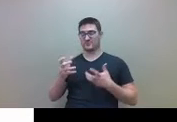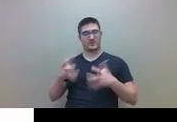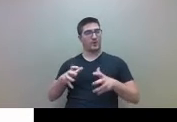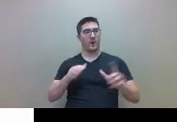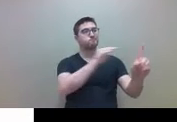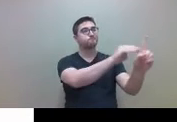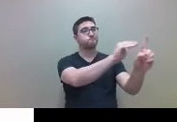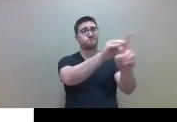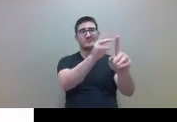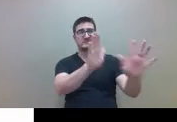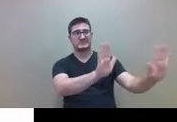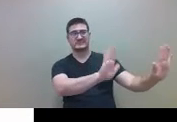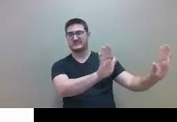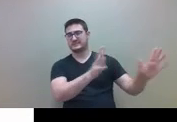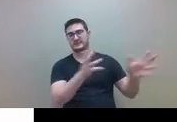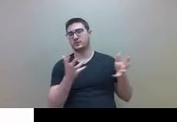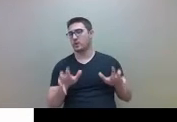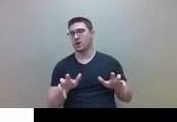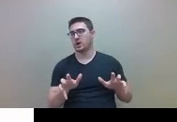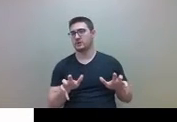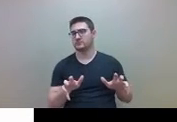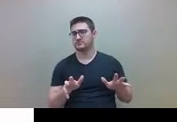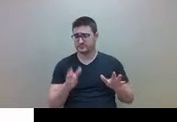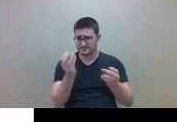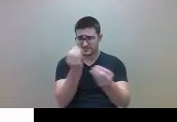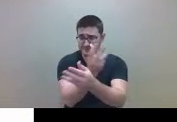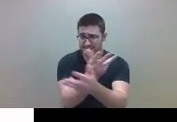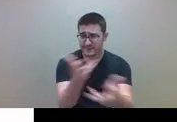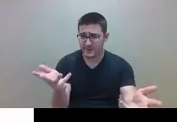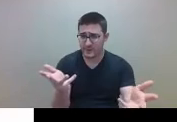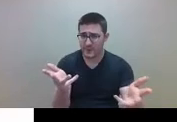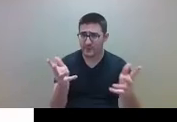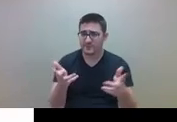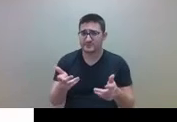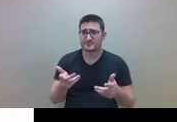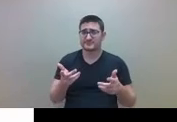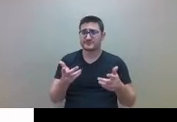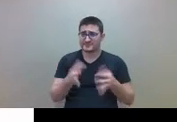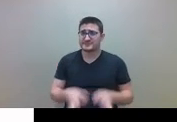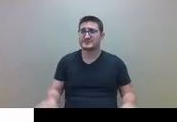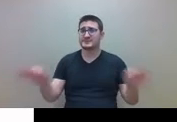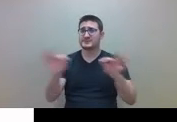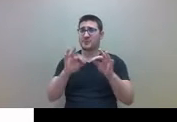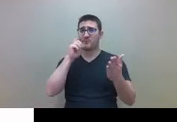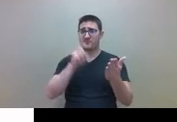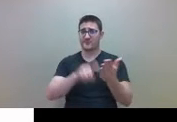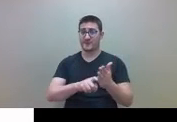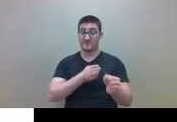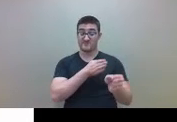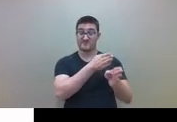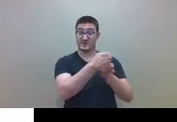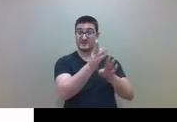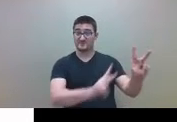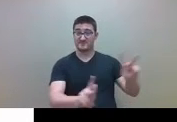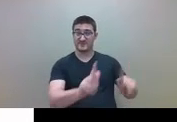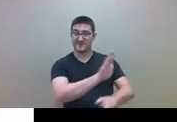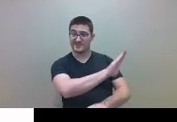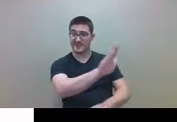acceptance and allowing the professionals and friends and family to really help and step up for